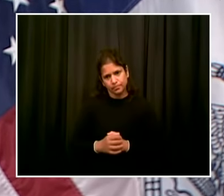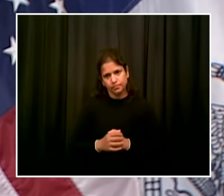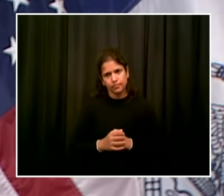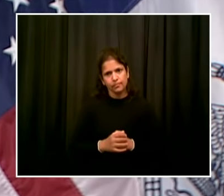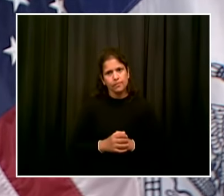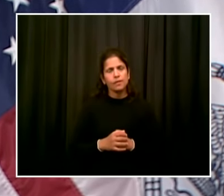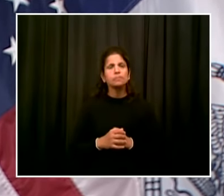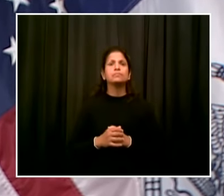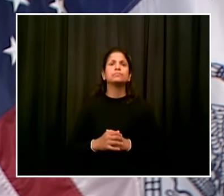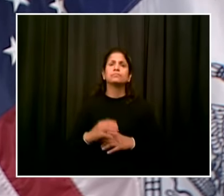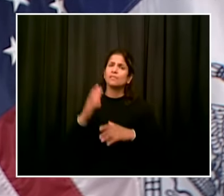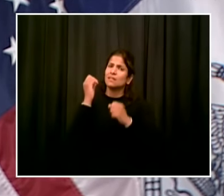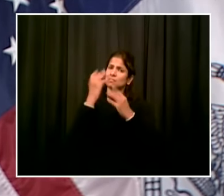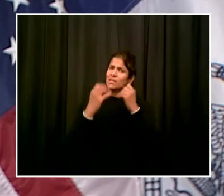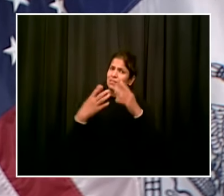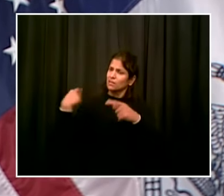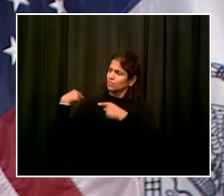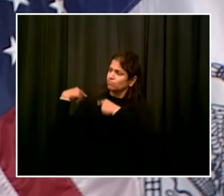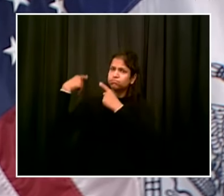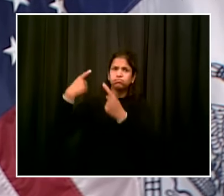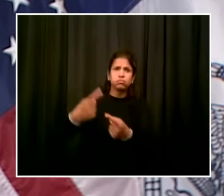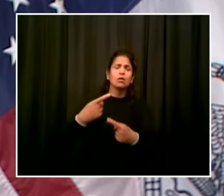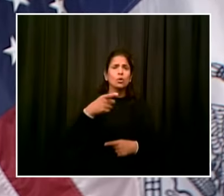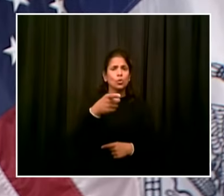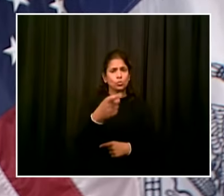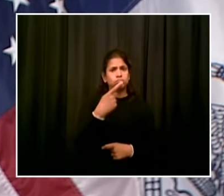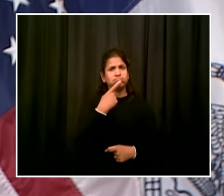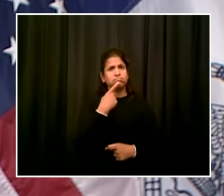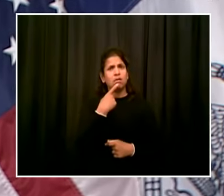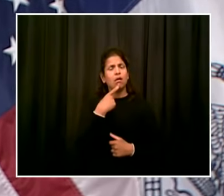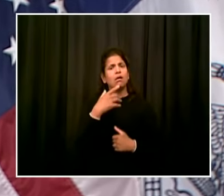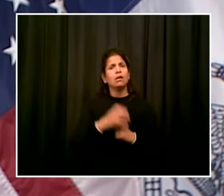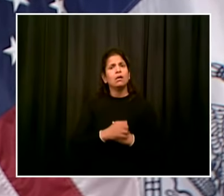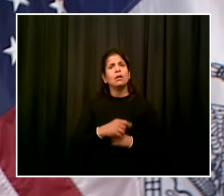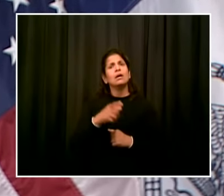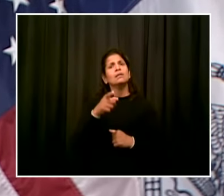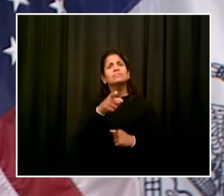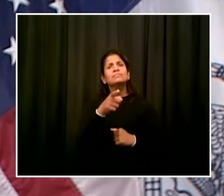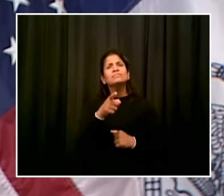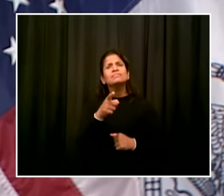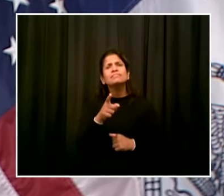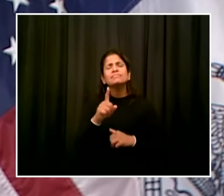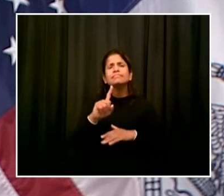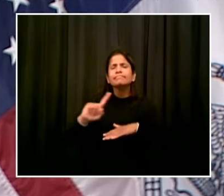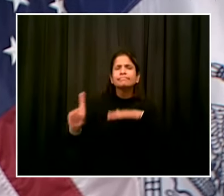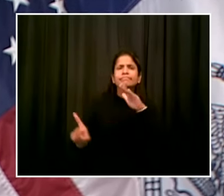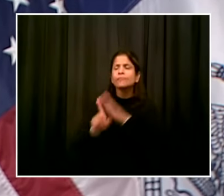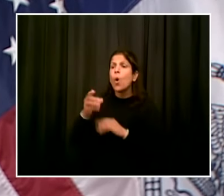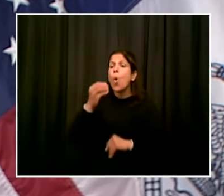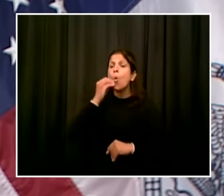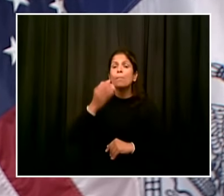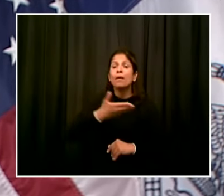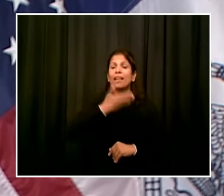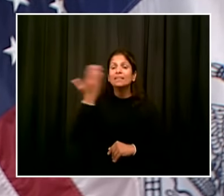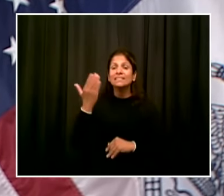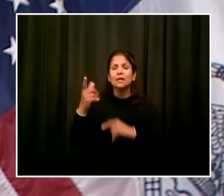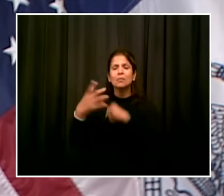any encampment in the city, you will shut it down. Any homeless encampment of any sort with tents, and that this represents